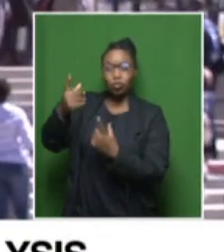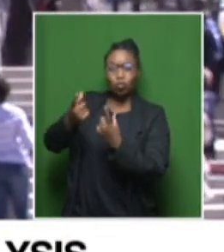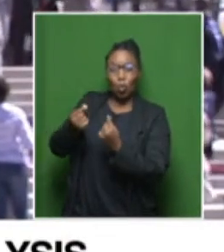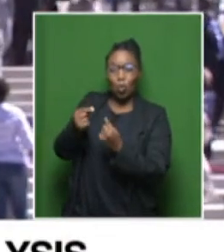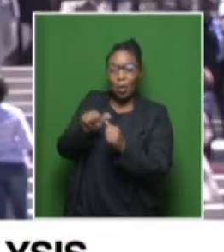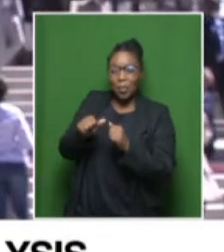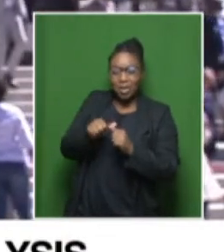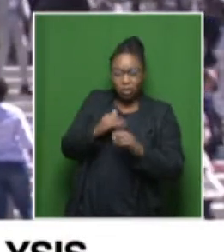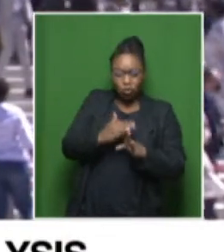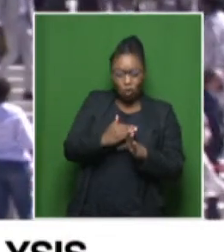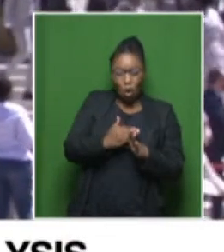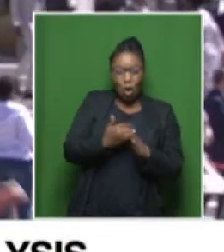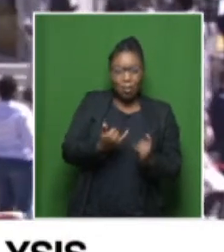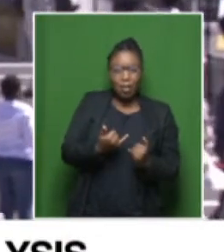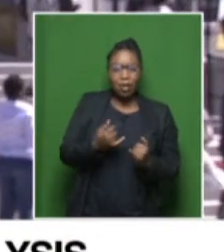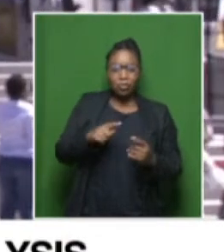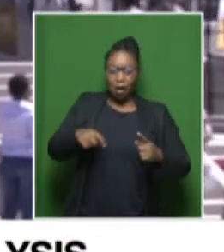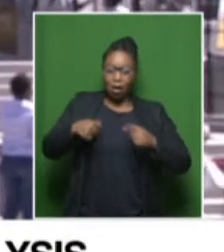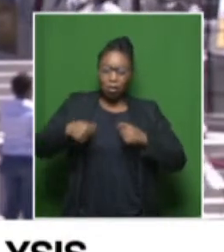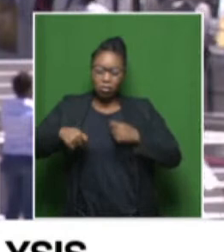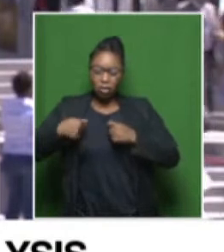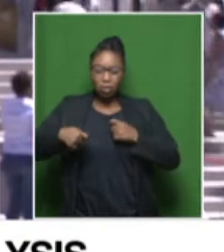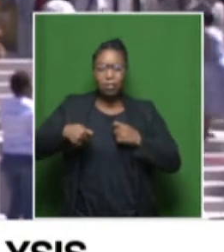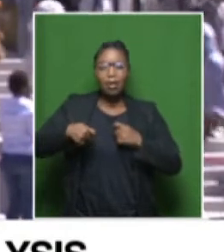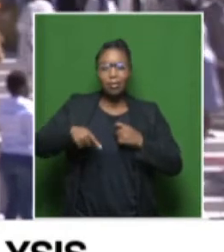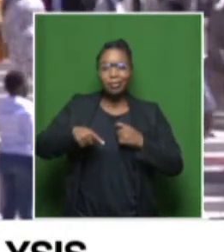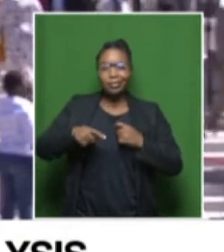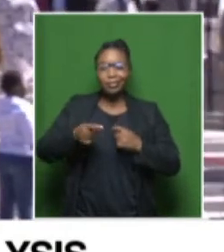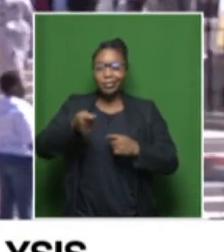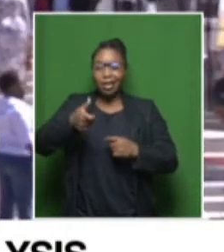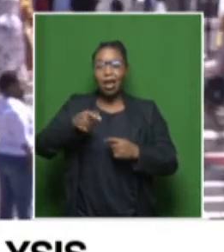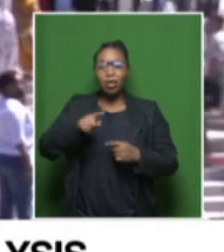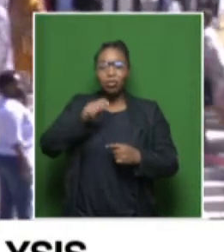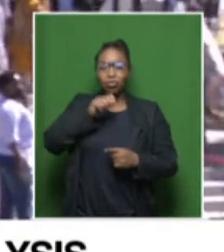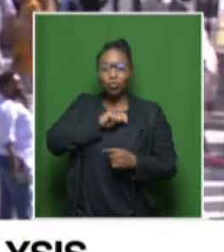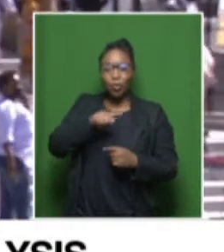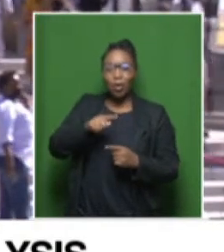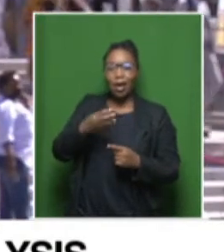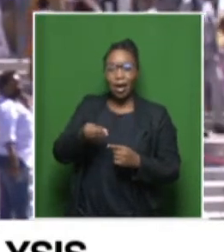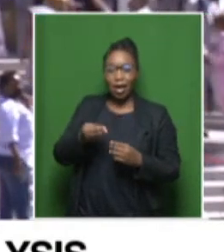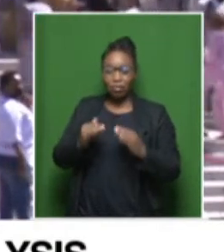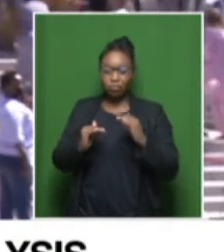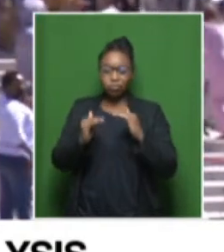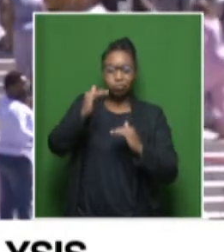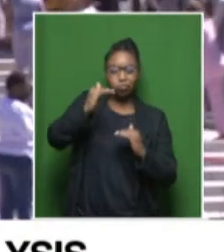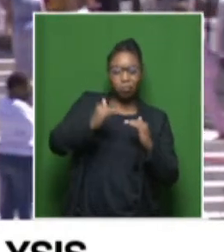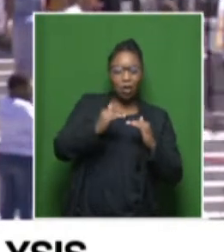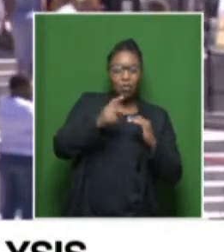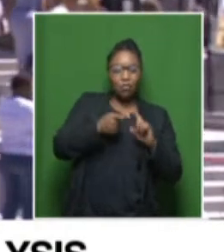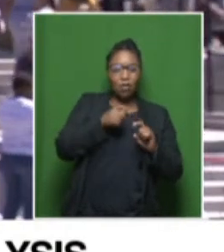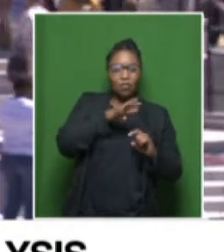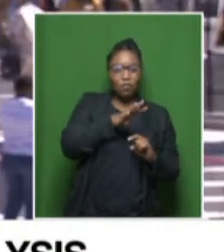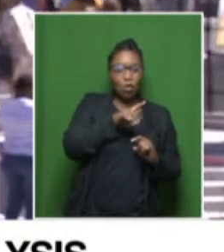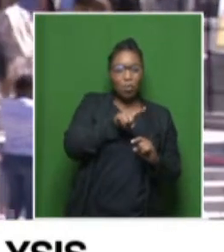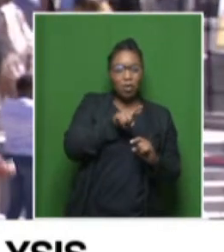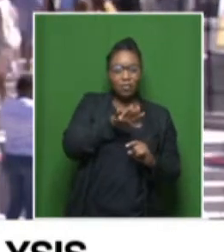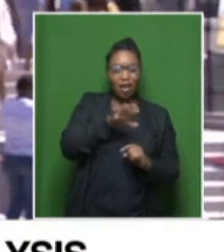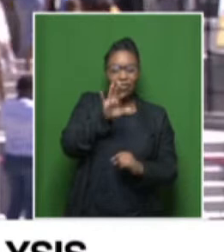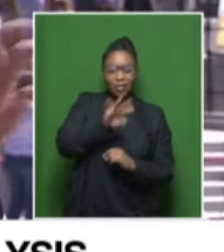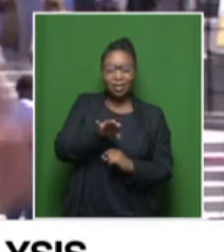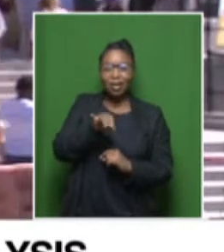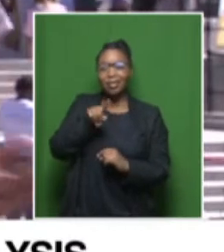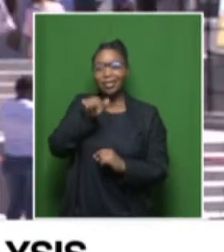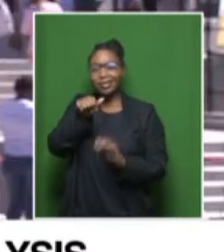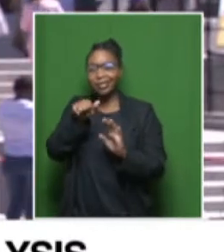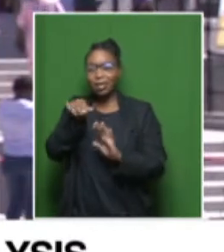the excise adjustment. It has provided a differentiated excise adjustment between 4.5% and 6.5%.